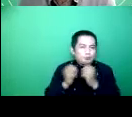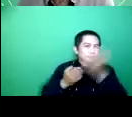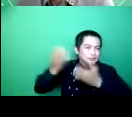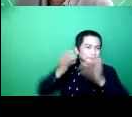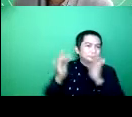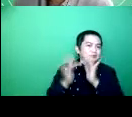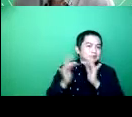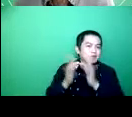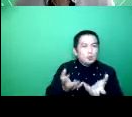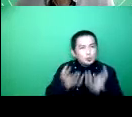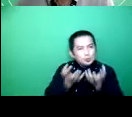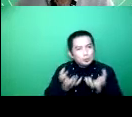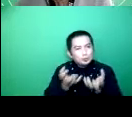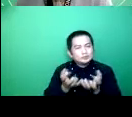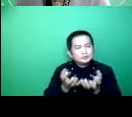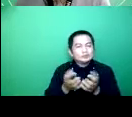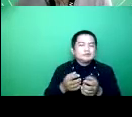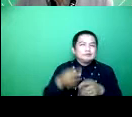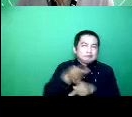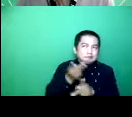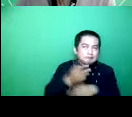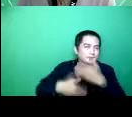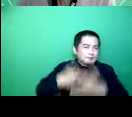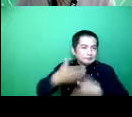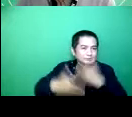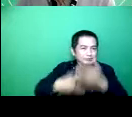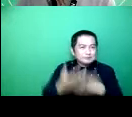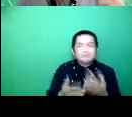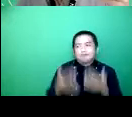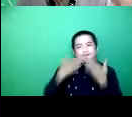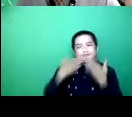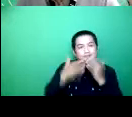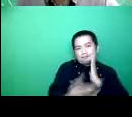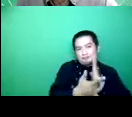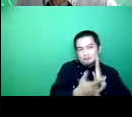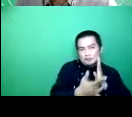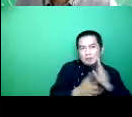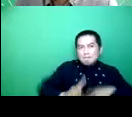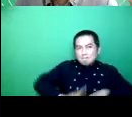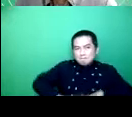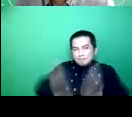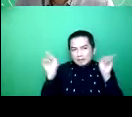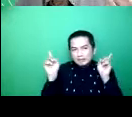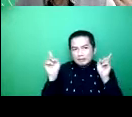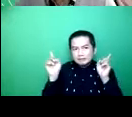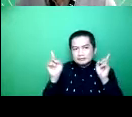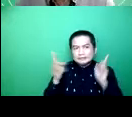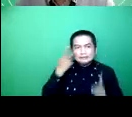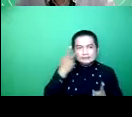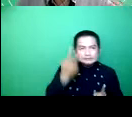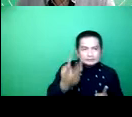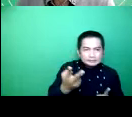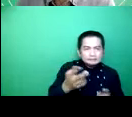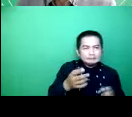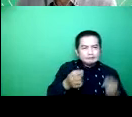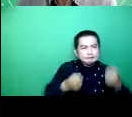Of course, I want certain processes to be easier to do, thanks to technology. But when you see that it's driving